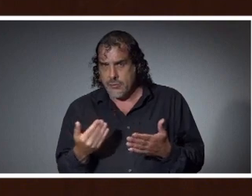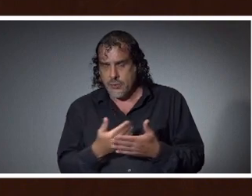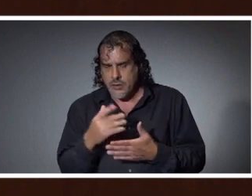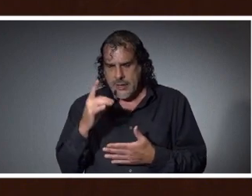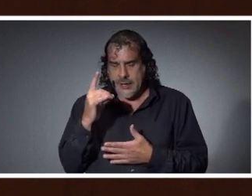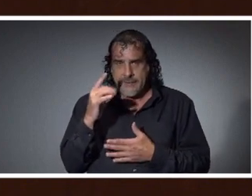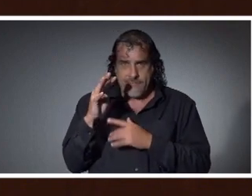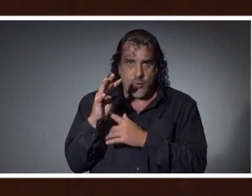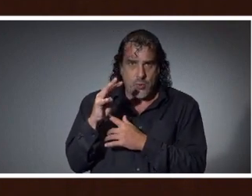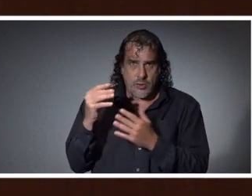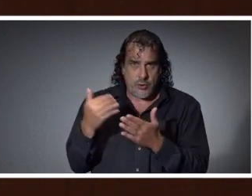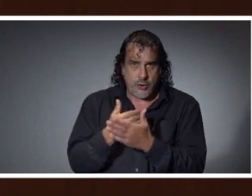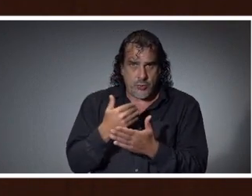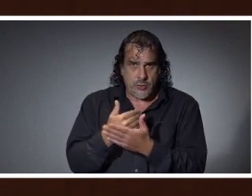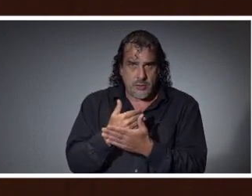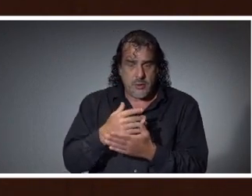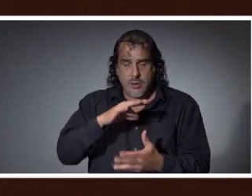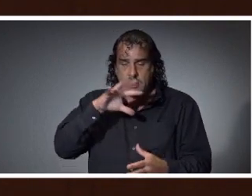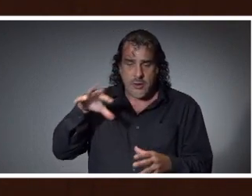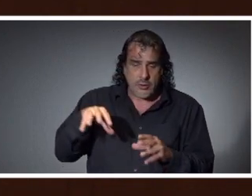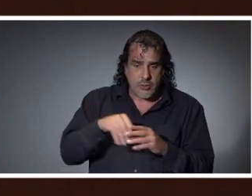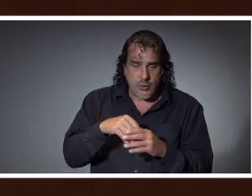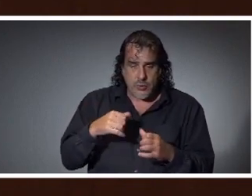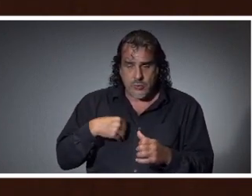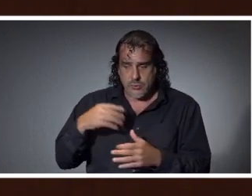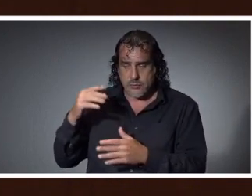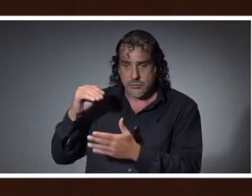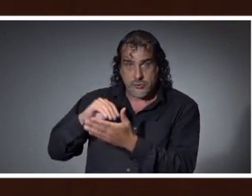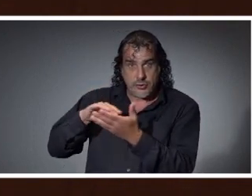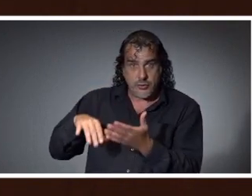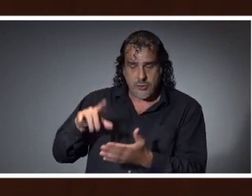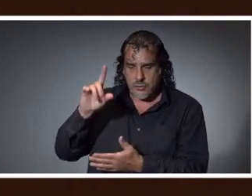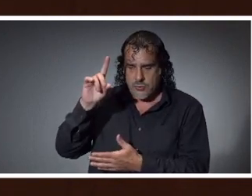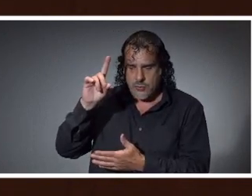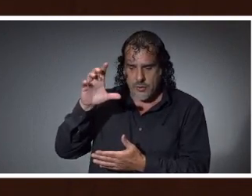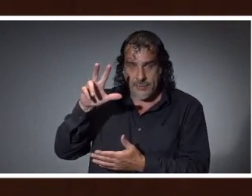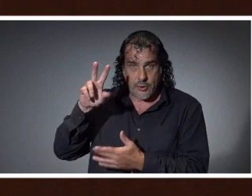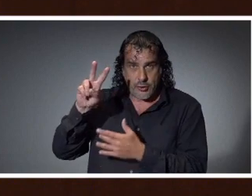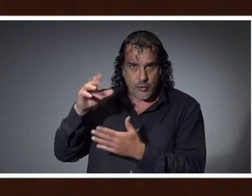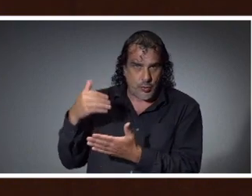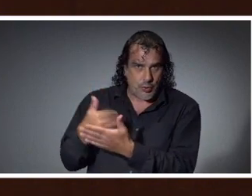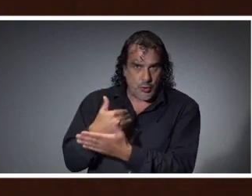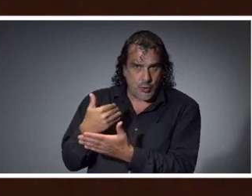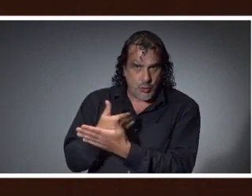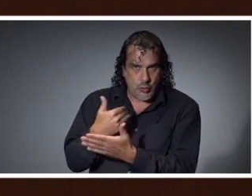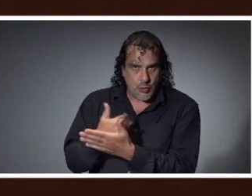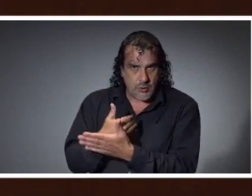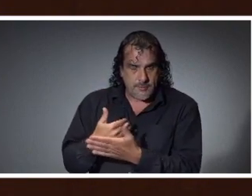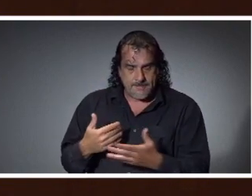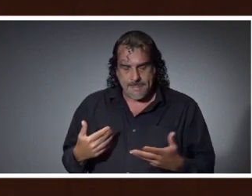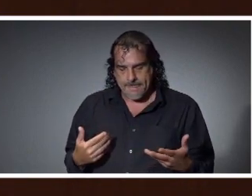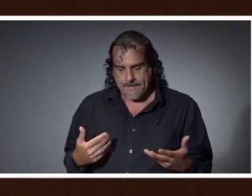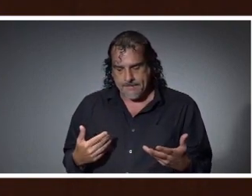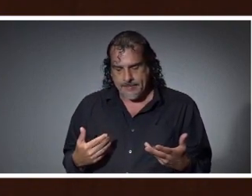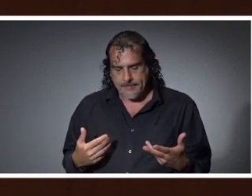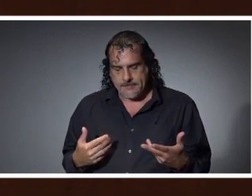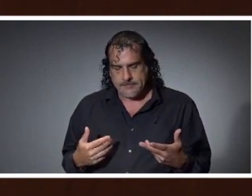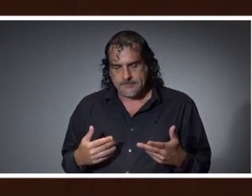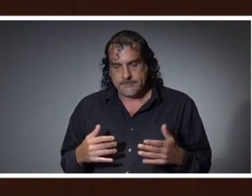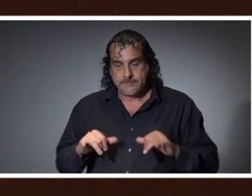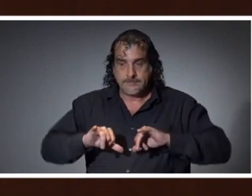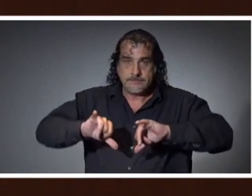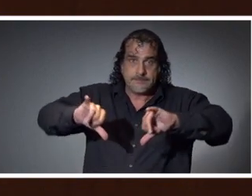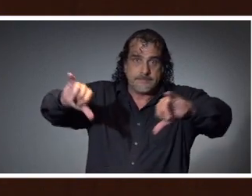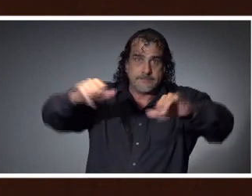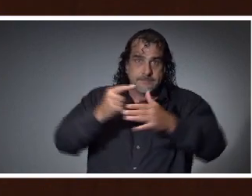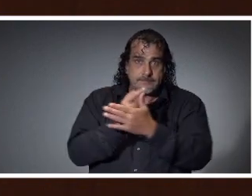84. Total new positive students, 132. These are new ones for that last week. Quarantined last